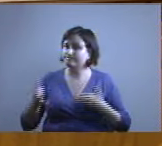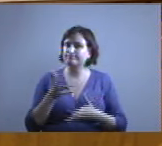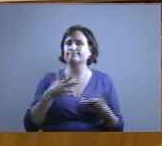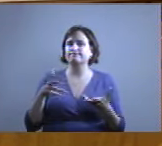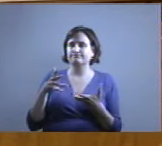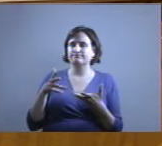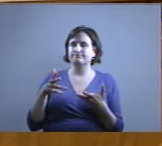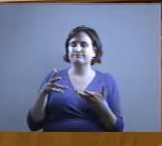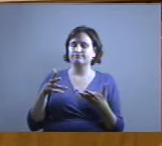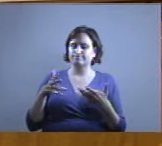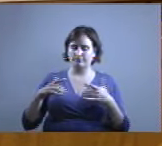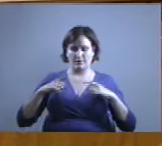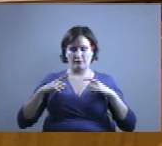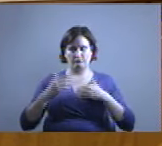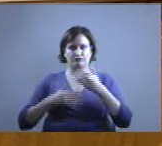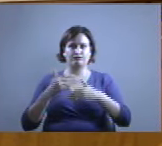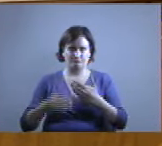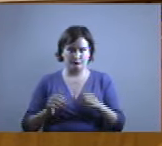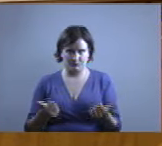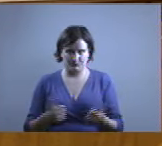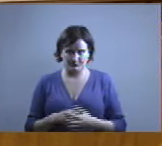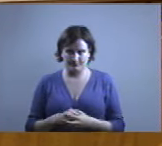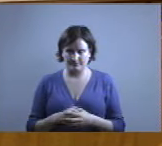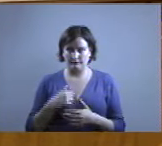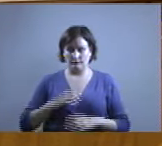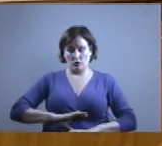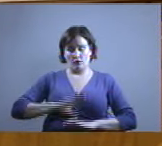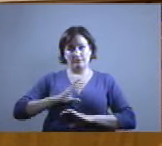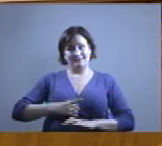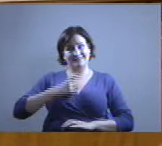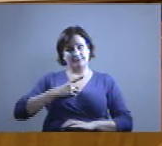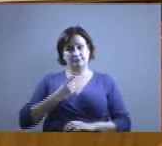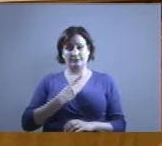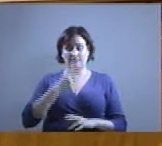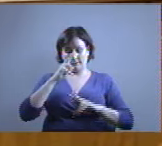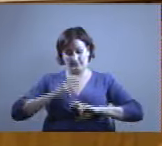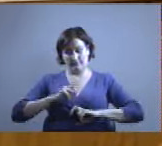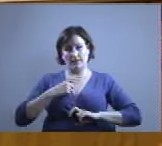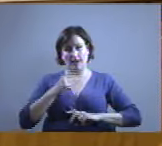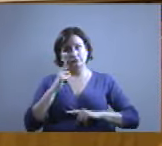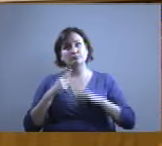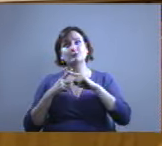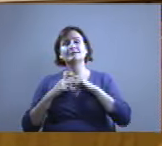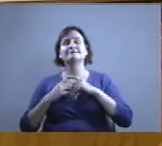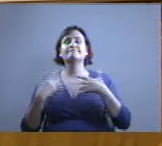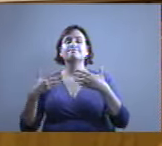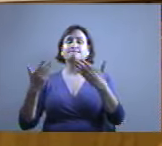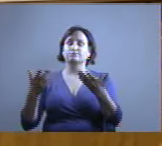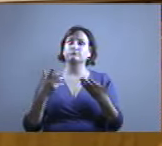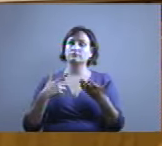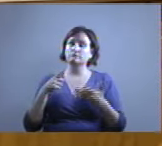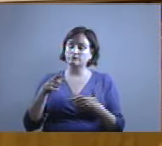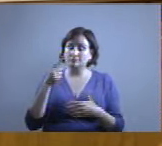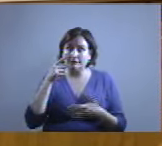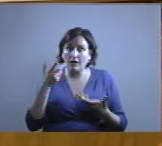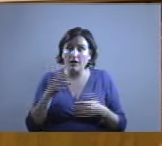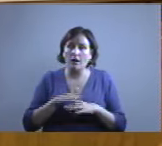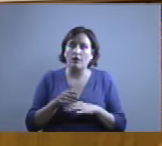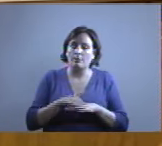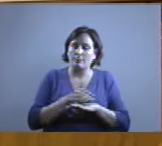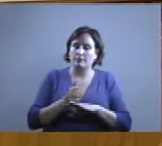broadly, and our confidence, dignity, self-image, and optimism is shaped by whether we have a job or not.